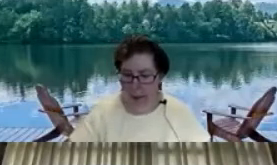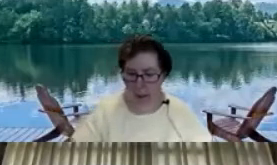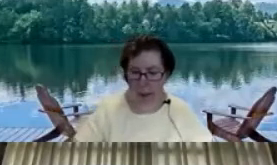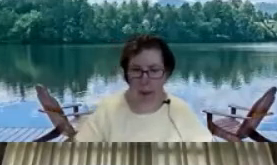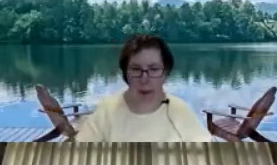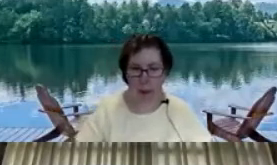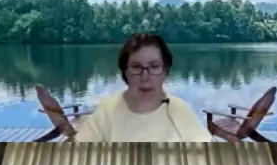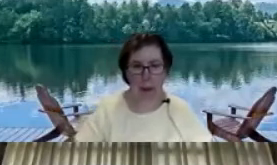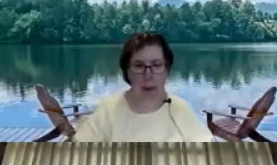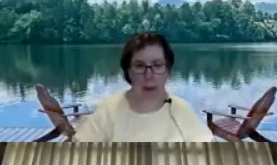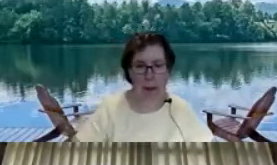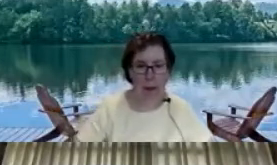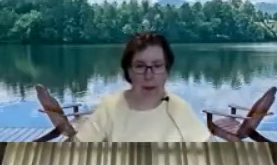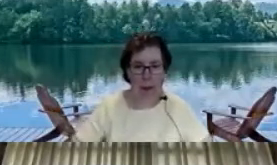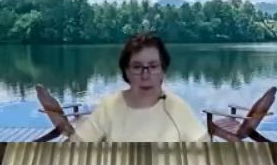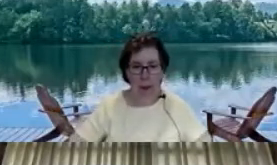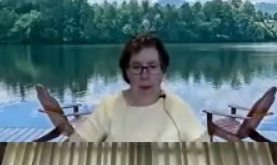to really